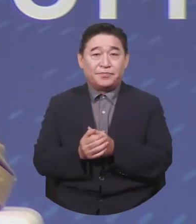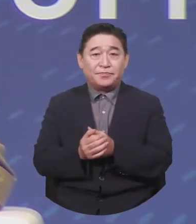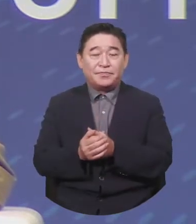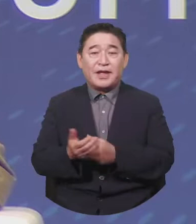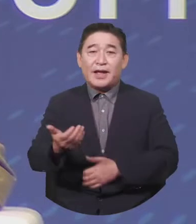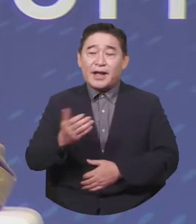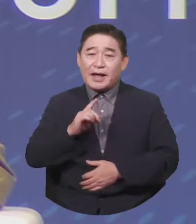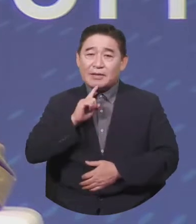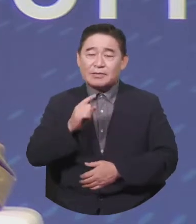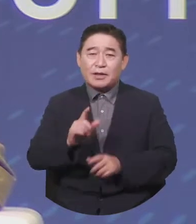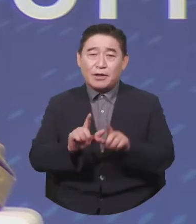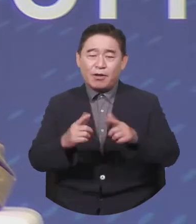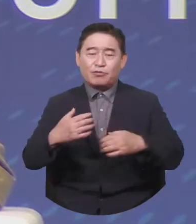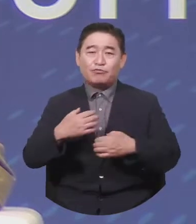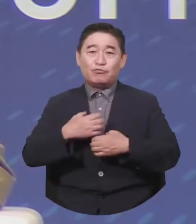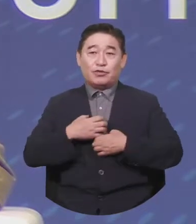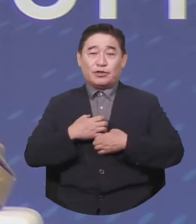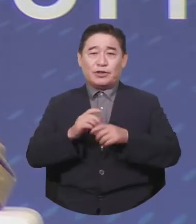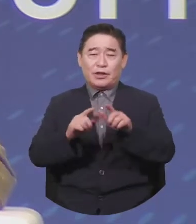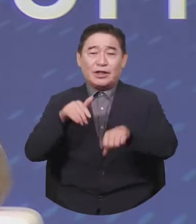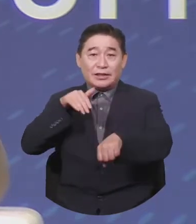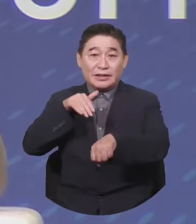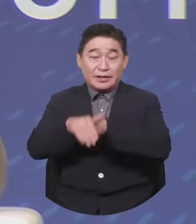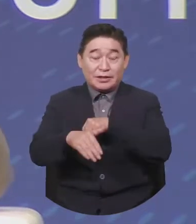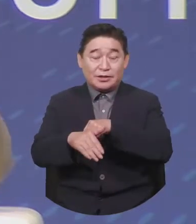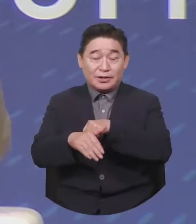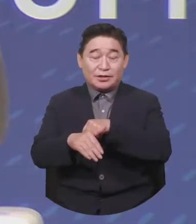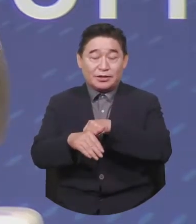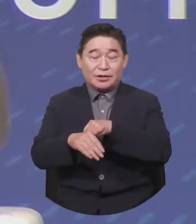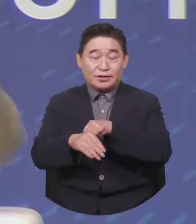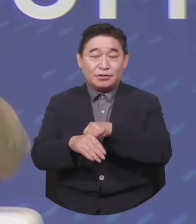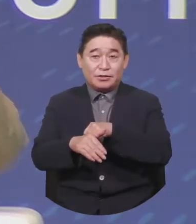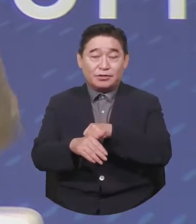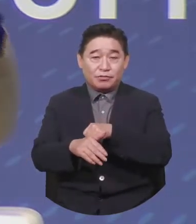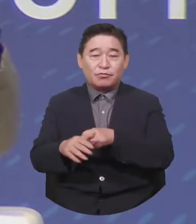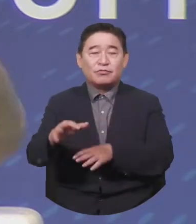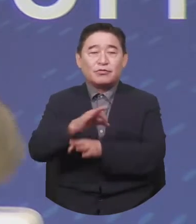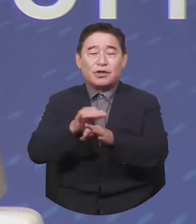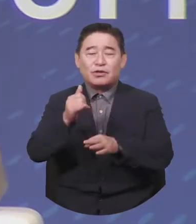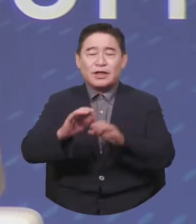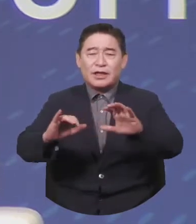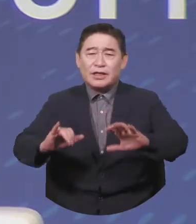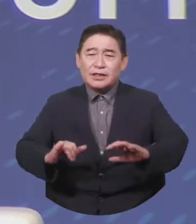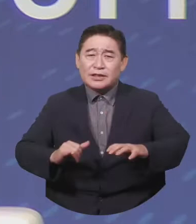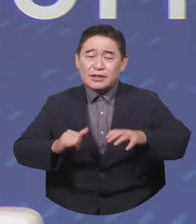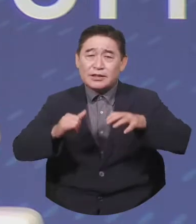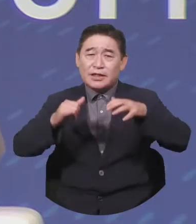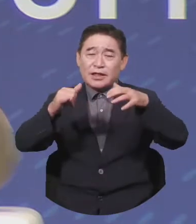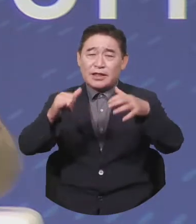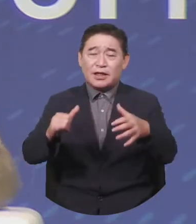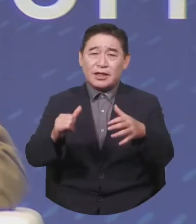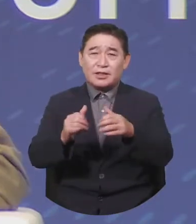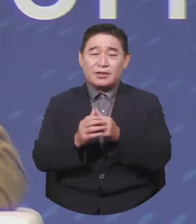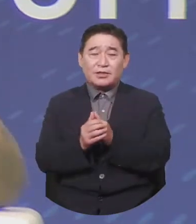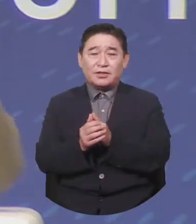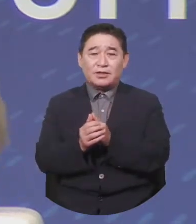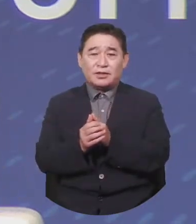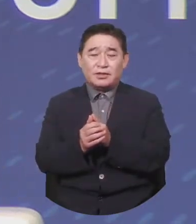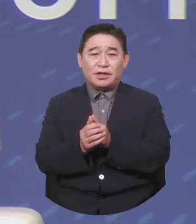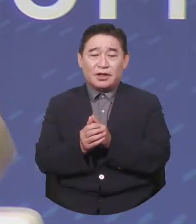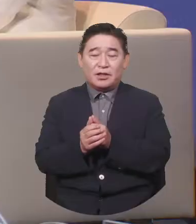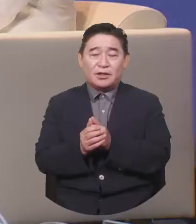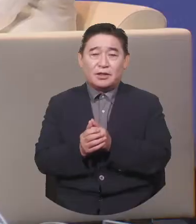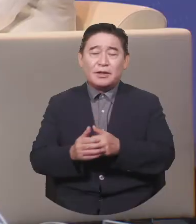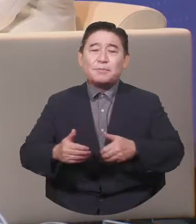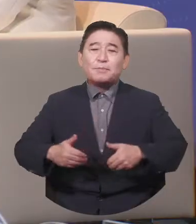also we just suggest some kind of proposal of the global level, global governance. So there are some kind of big gaps between the global level